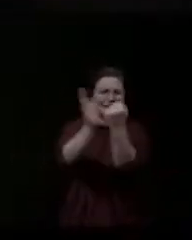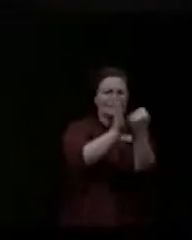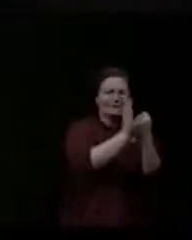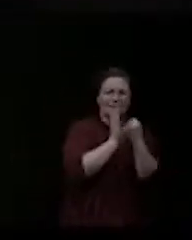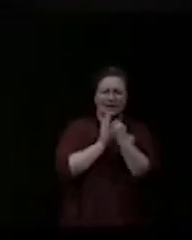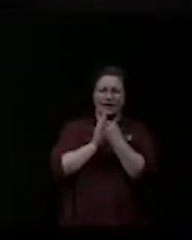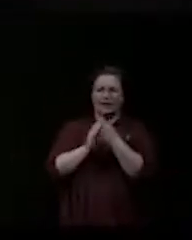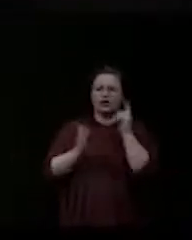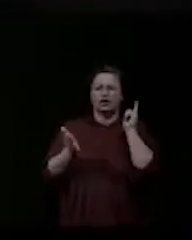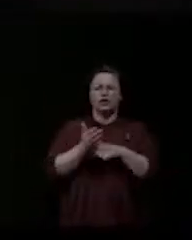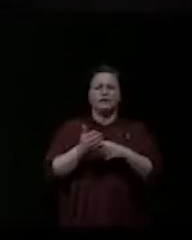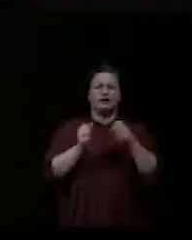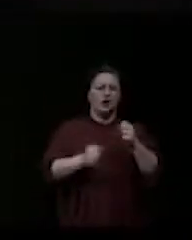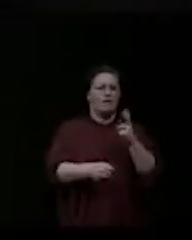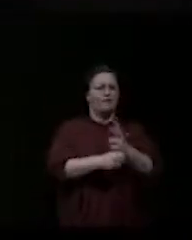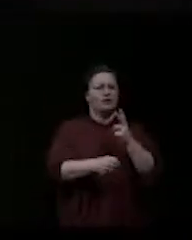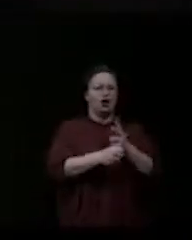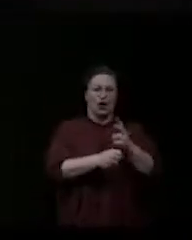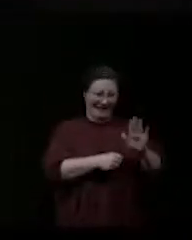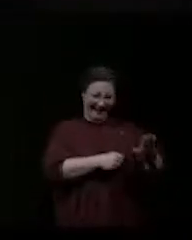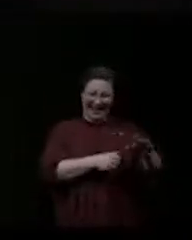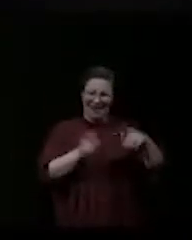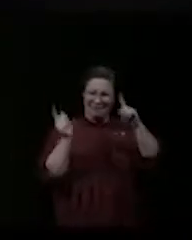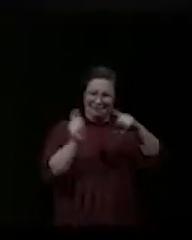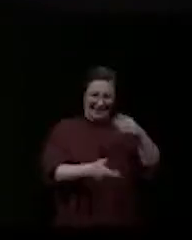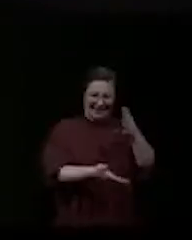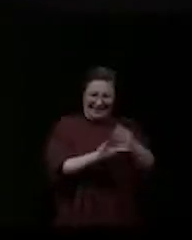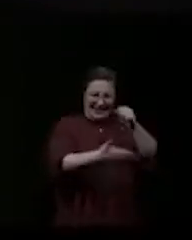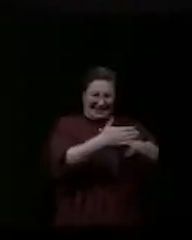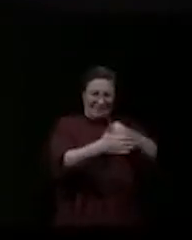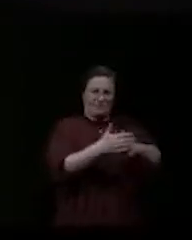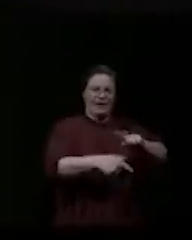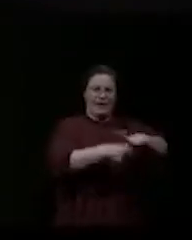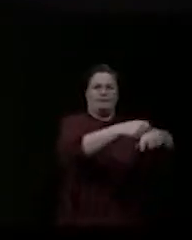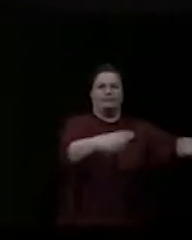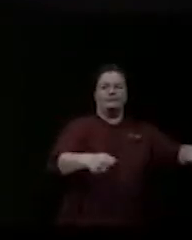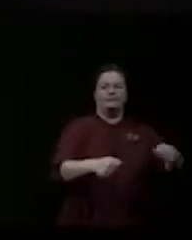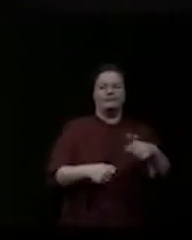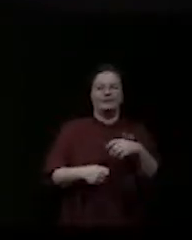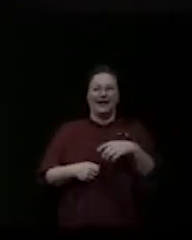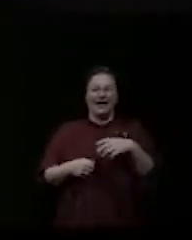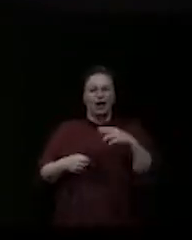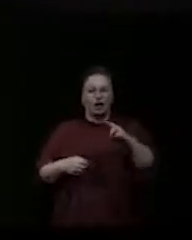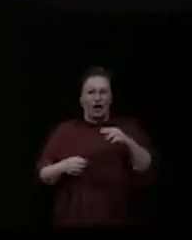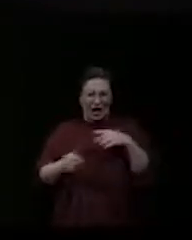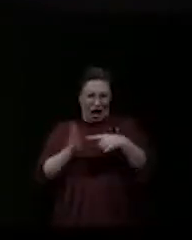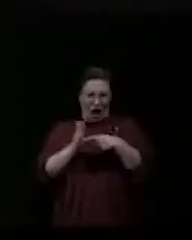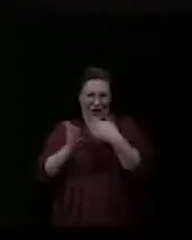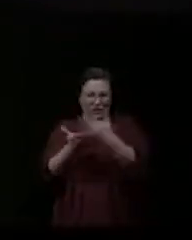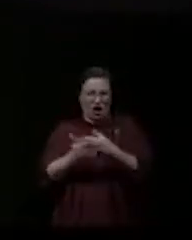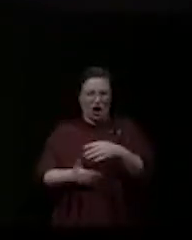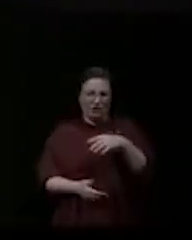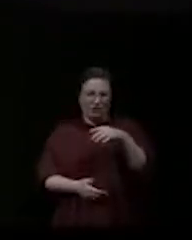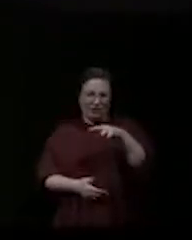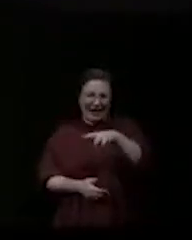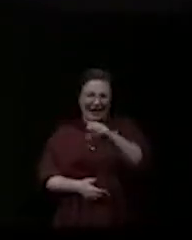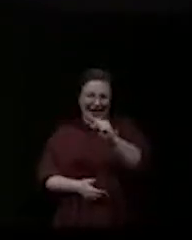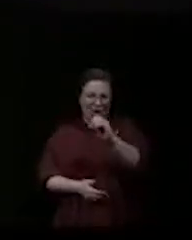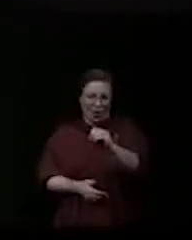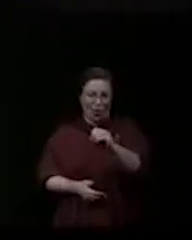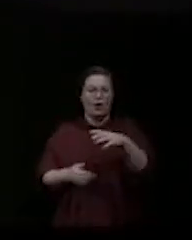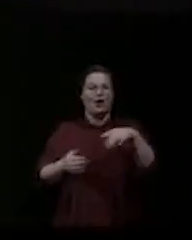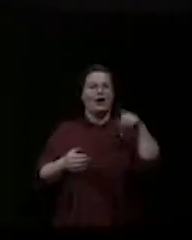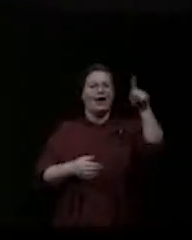to hamstring human rights defenders. Draft NGO laws are giving governments extensive